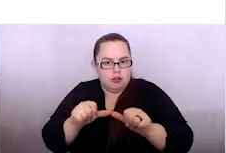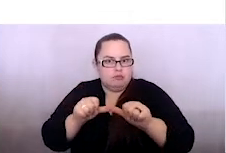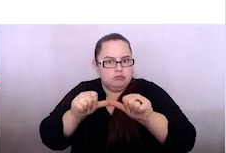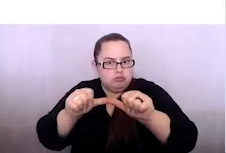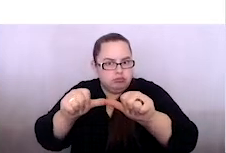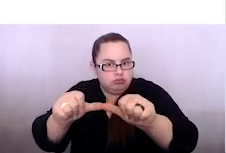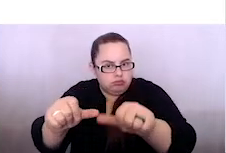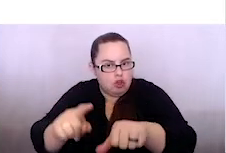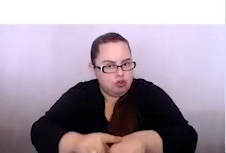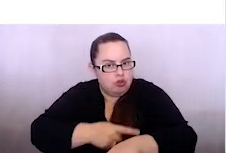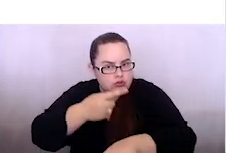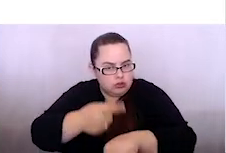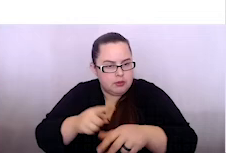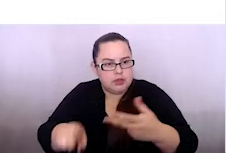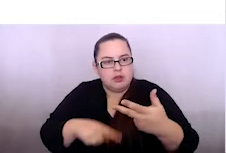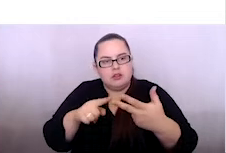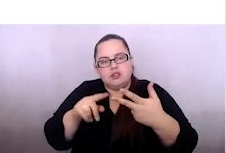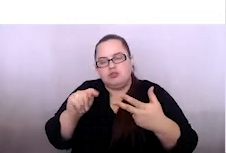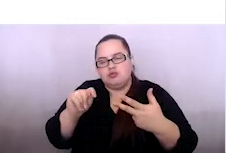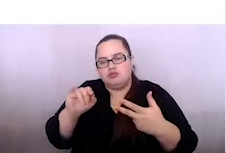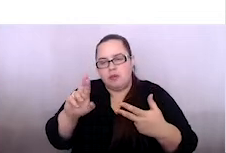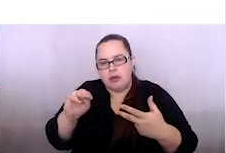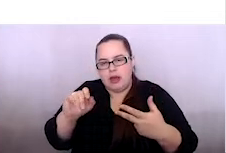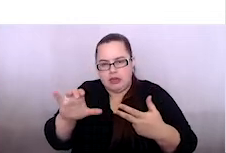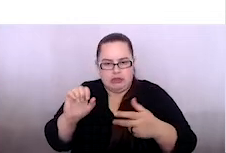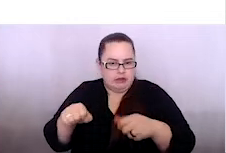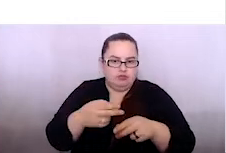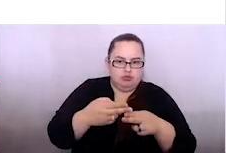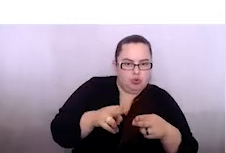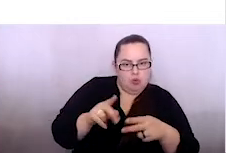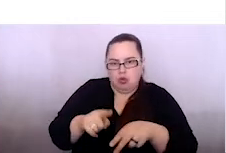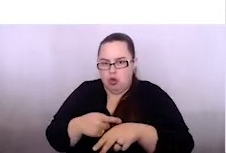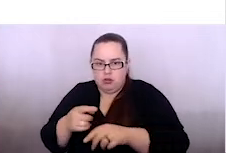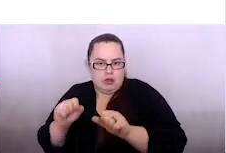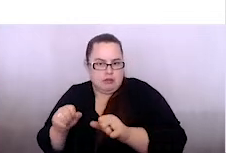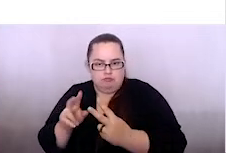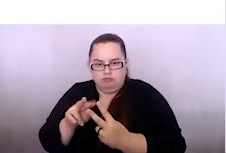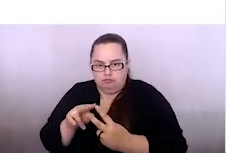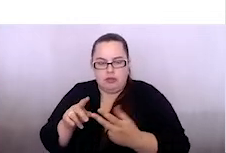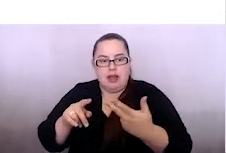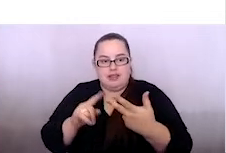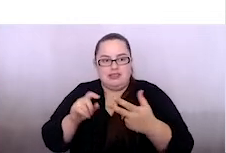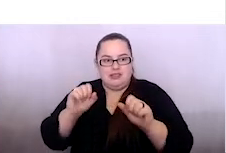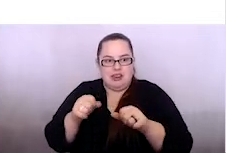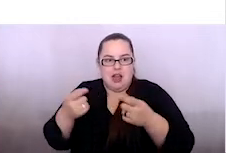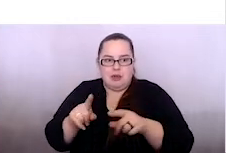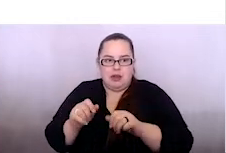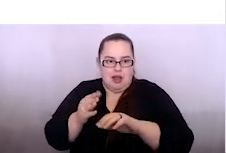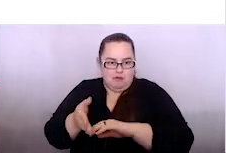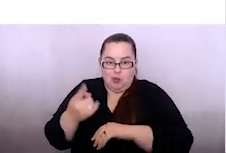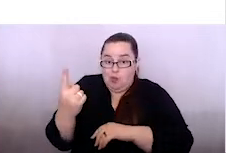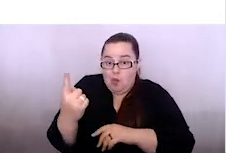stress can be short or long-term, and it can occur after one event or many. And when it comes